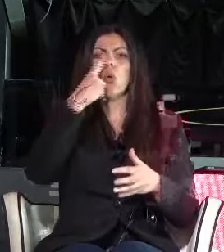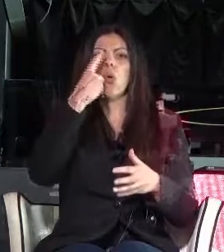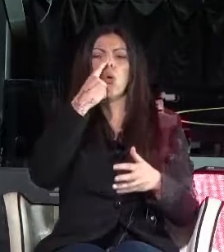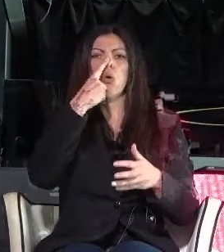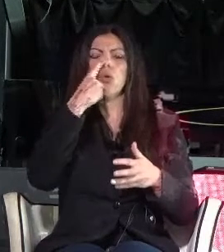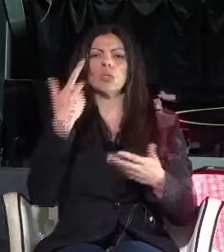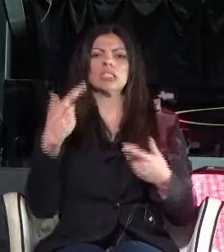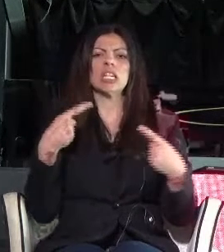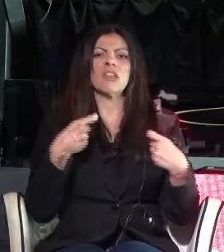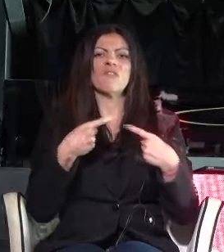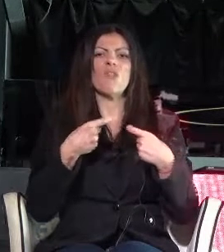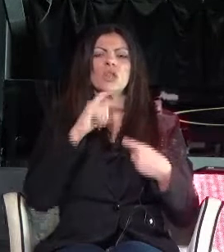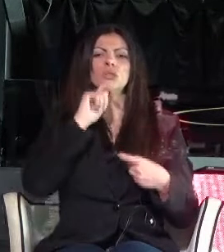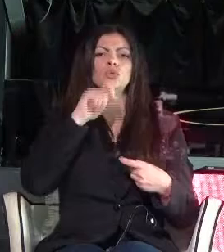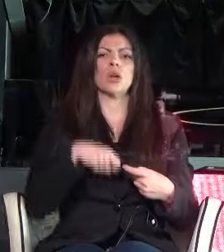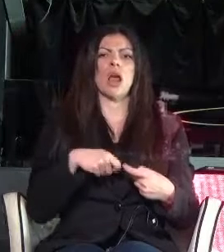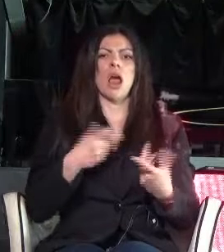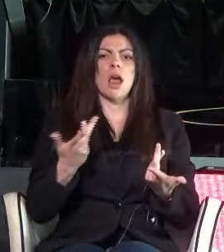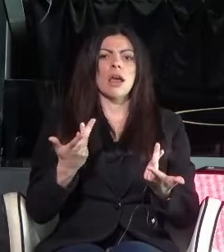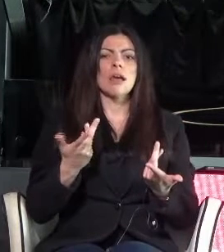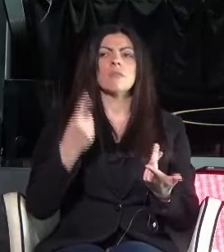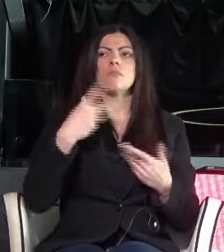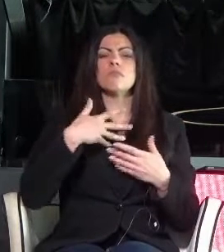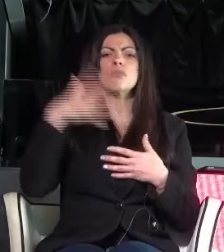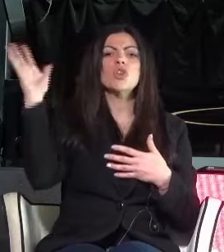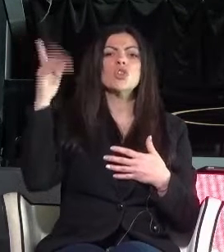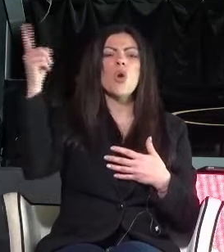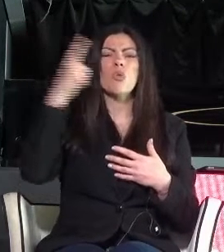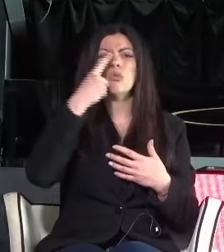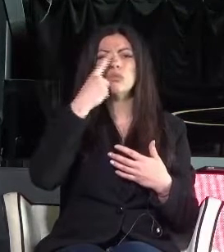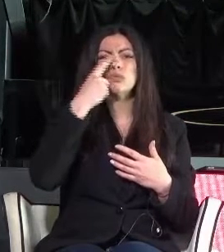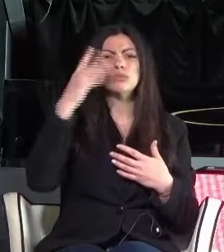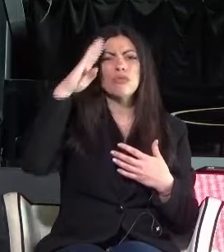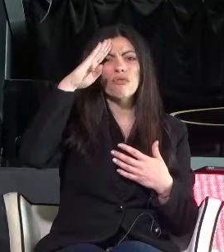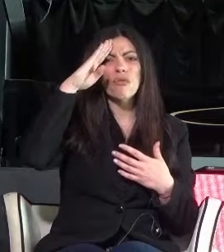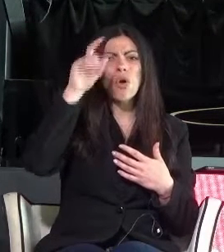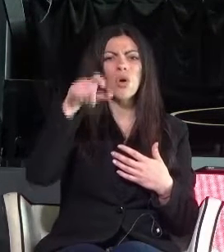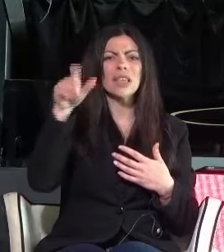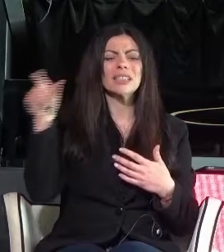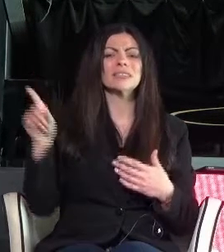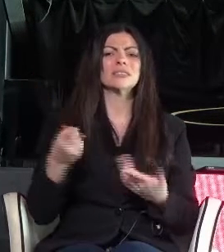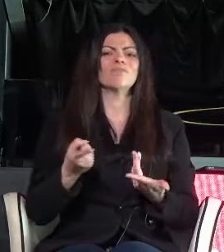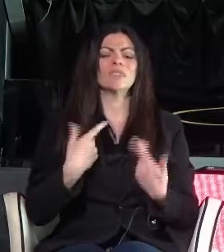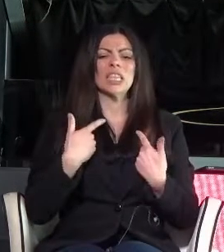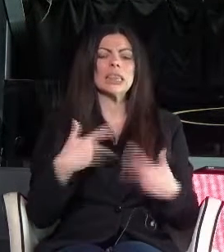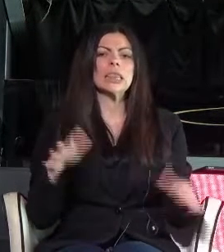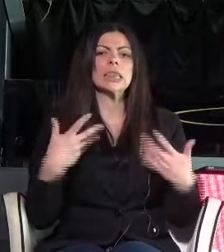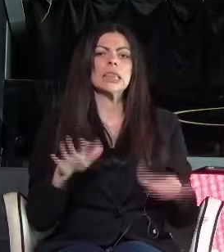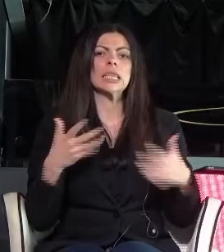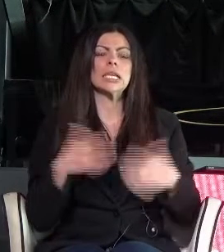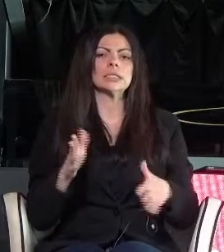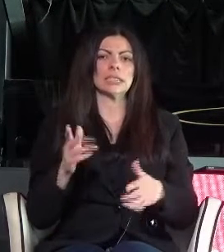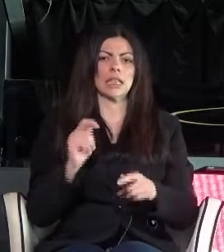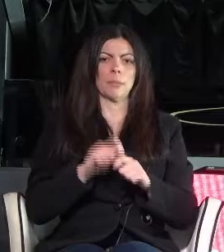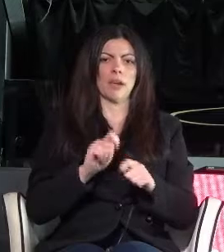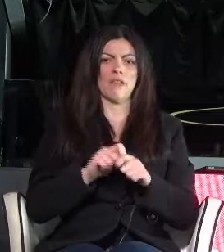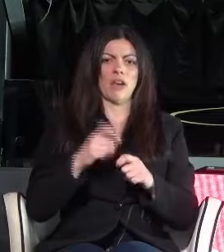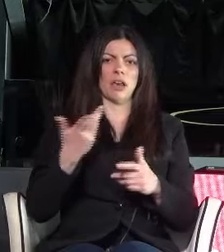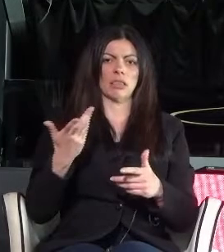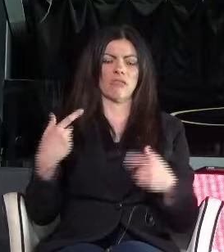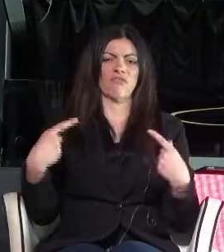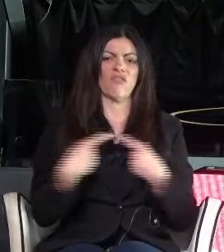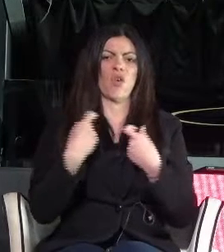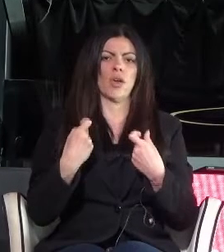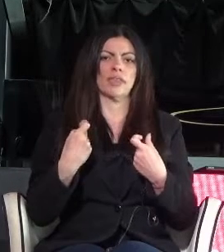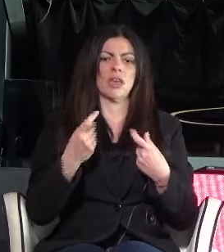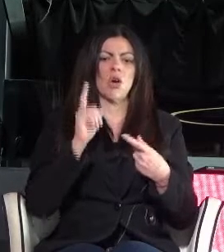colleagues who are on the ground, who are still, you know, fighting, who are hiding. They also say like that Russians were coming